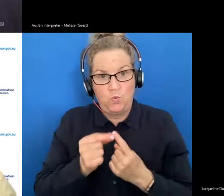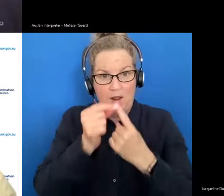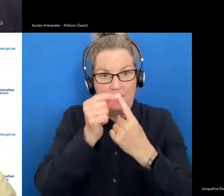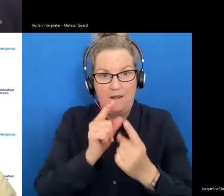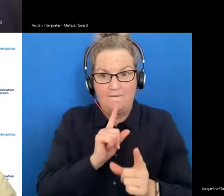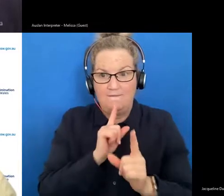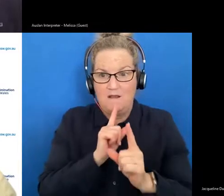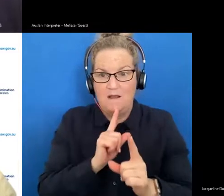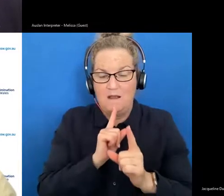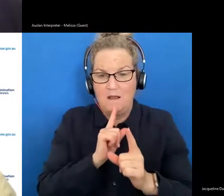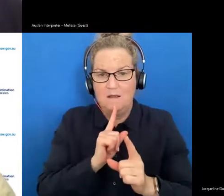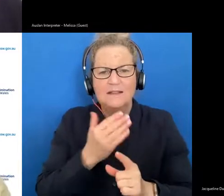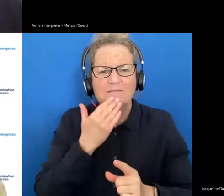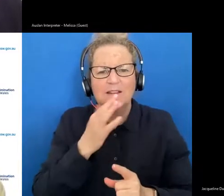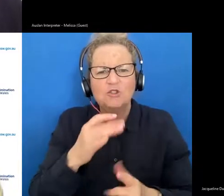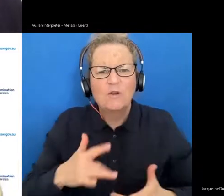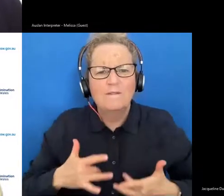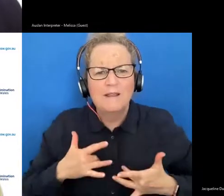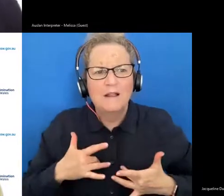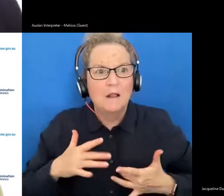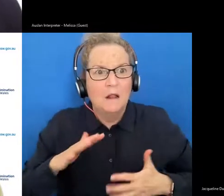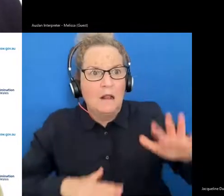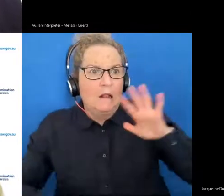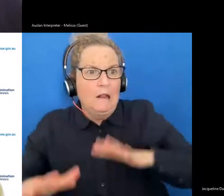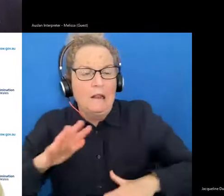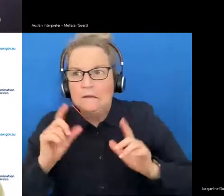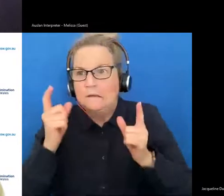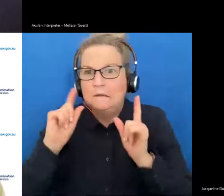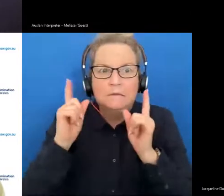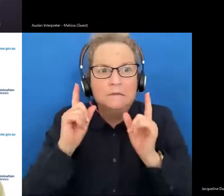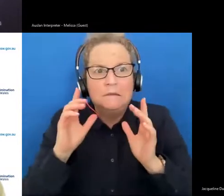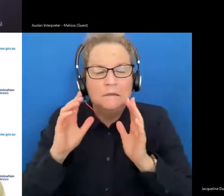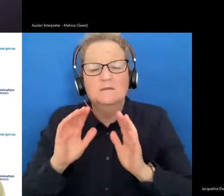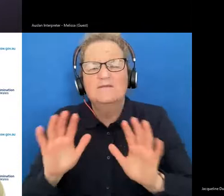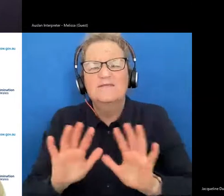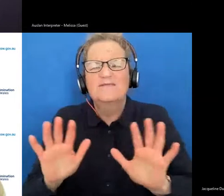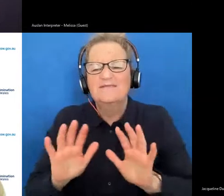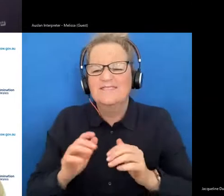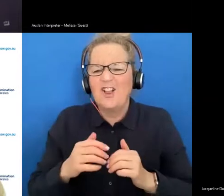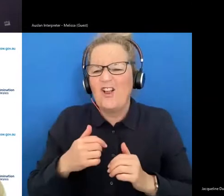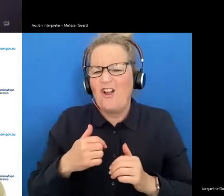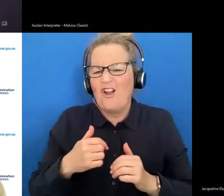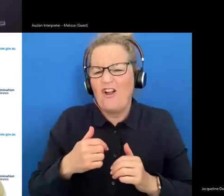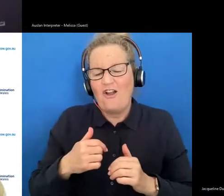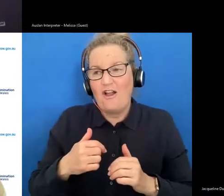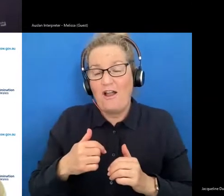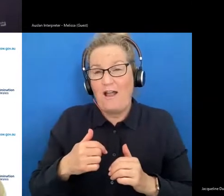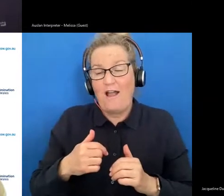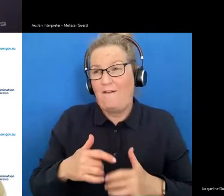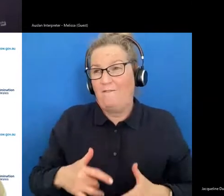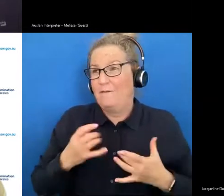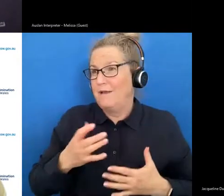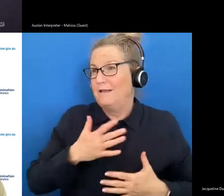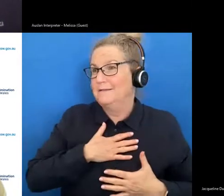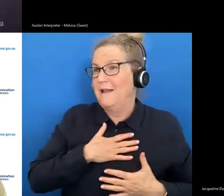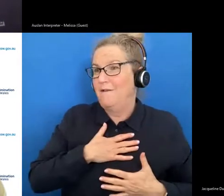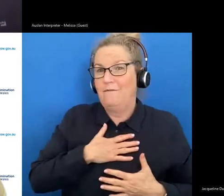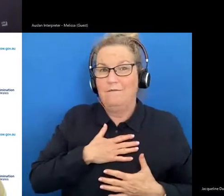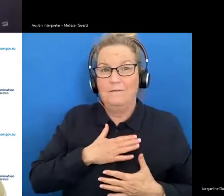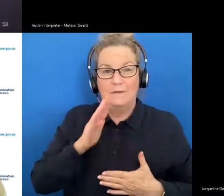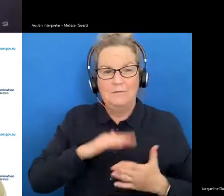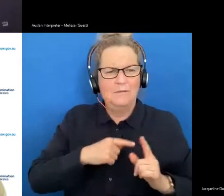advice is not to be daunted or apprehensive about the process or experience. For me, overwhelmingly, it's been a positive, you know, if